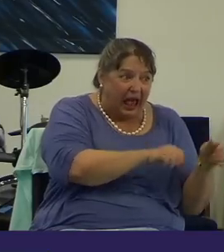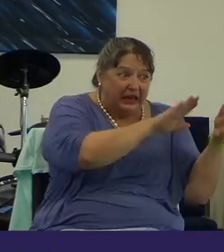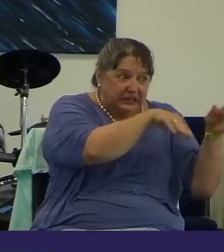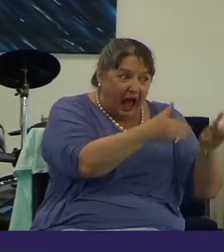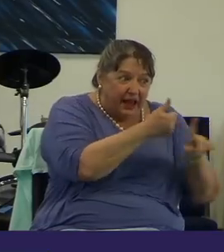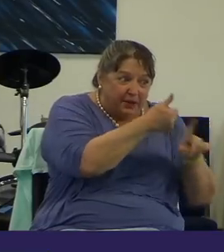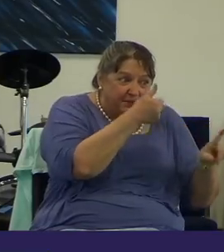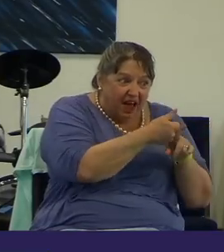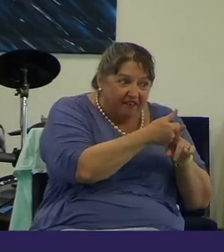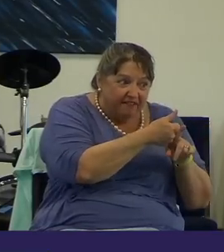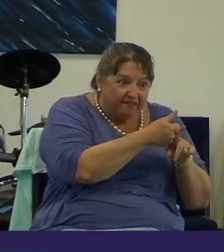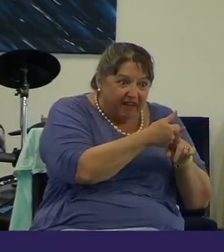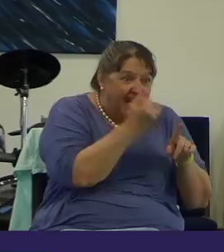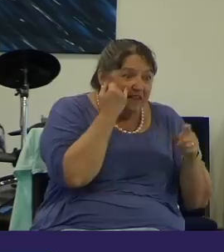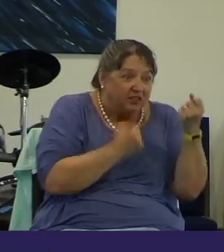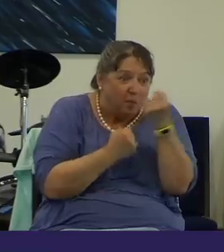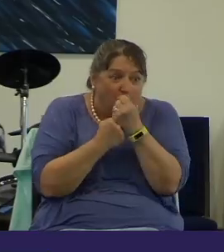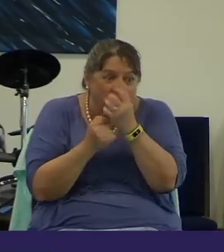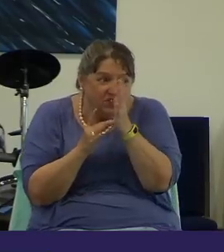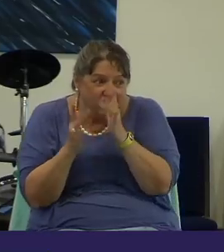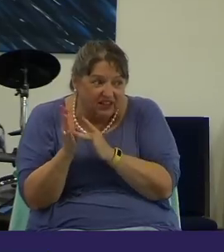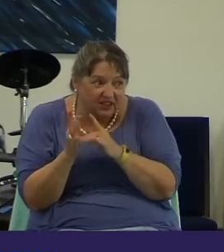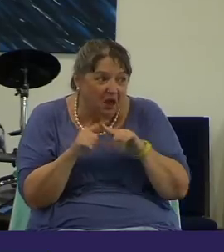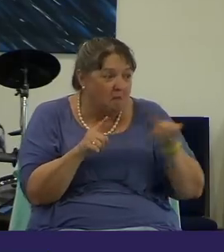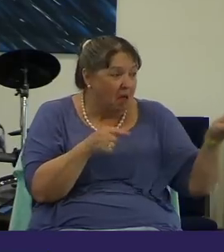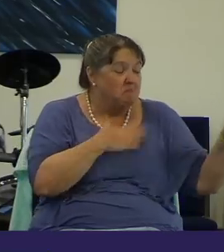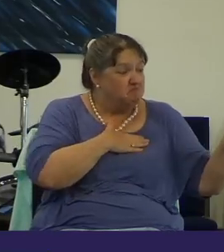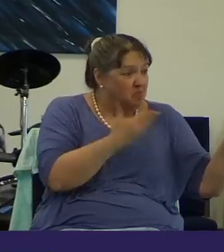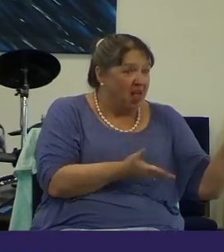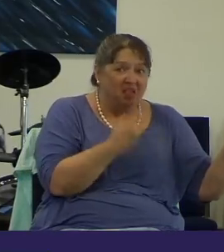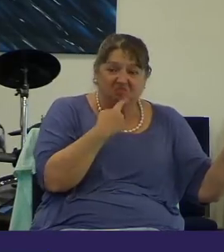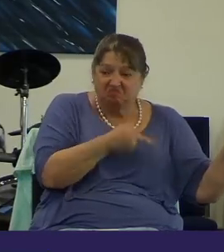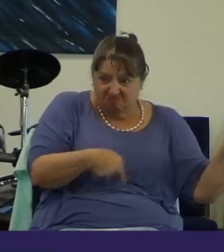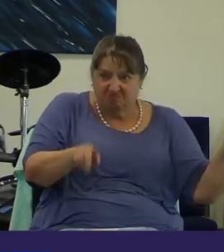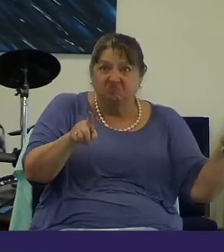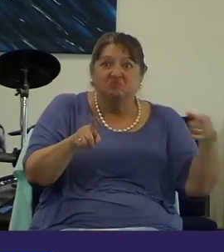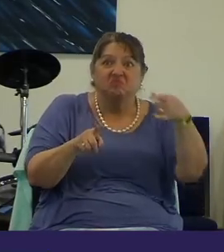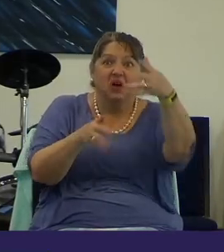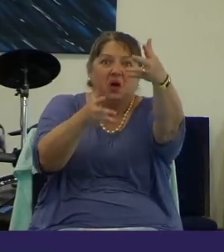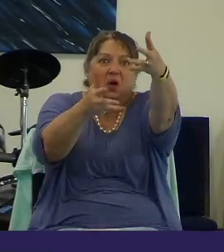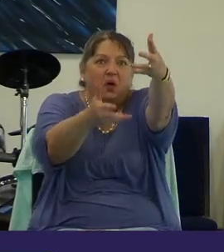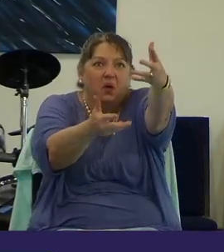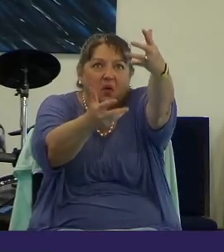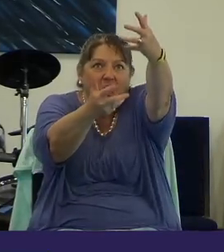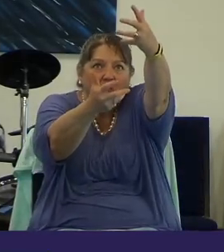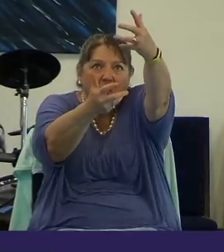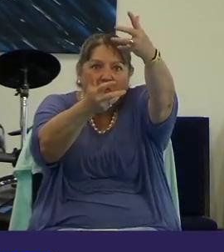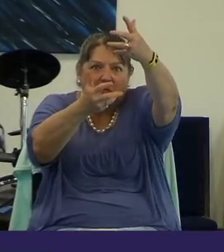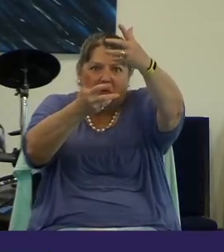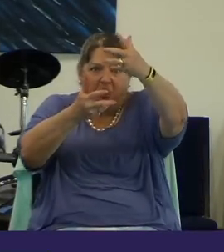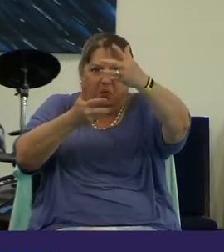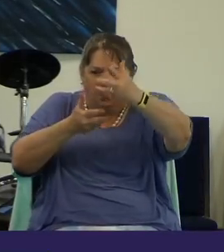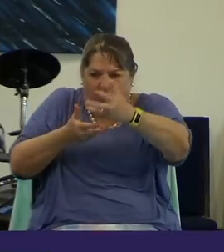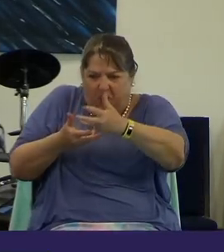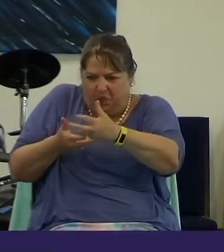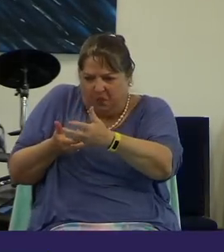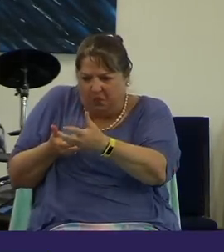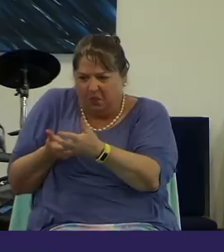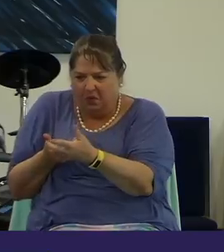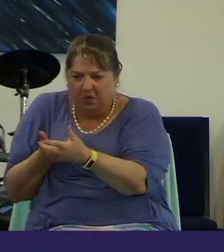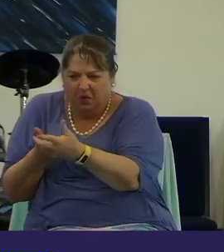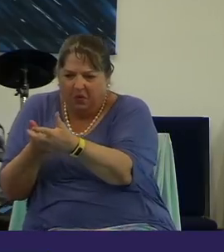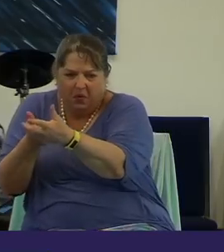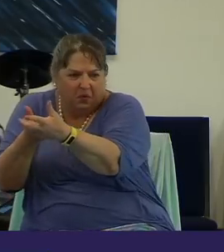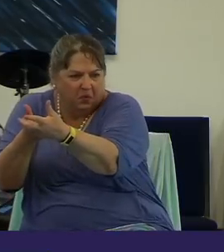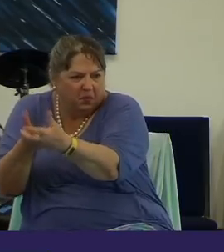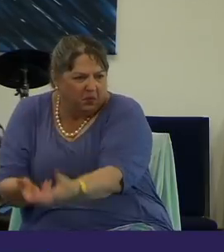And so he stands up for Jesus, and he gets the body of Jesus, and he plants it, or he puts the body of Jesus right there in the garden.